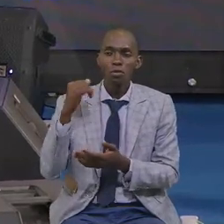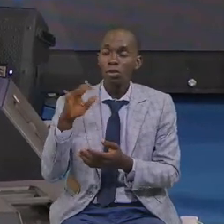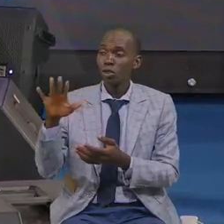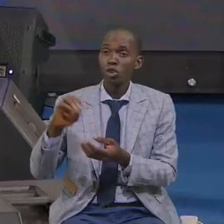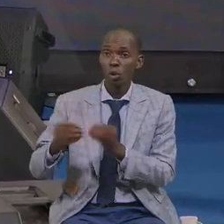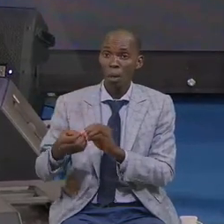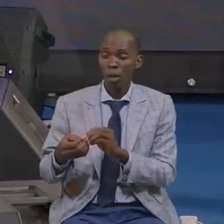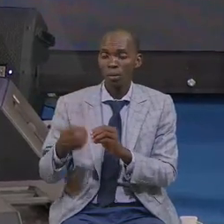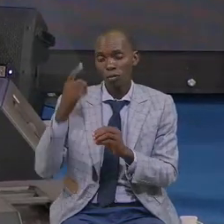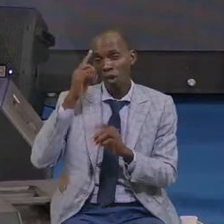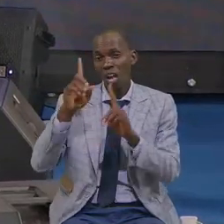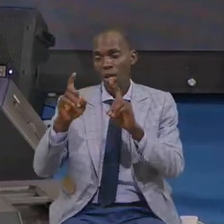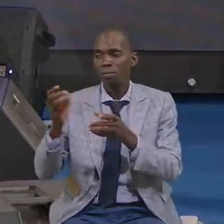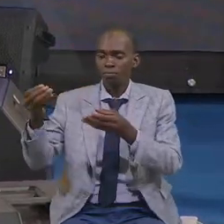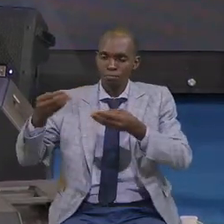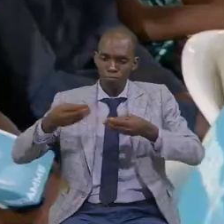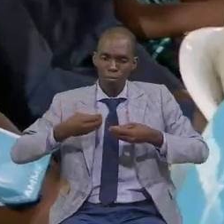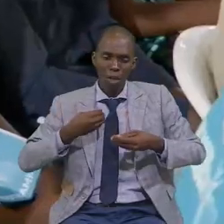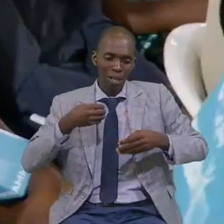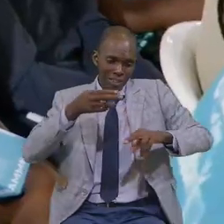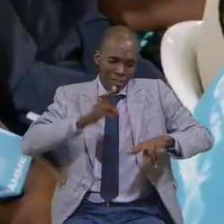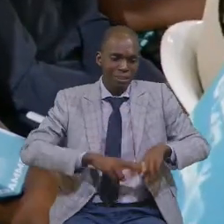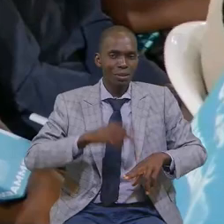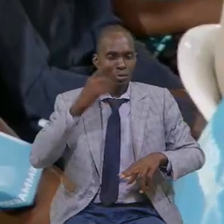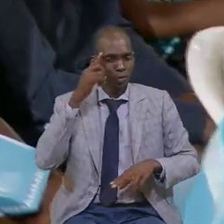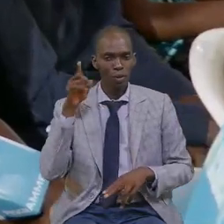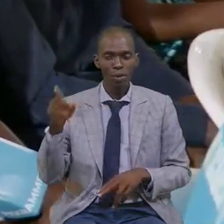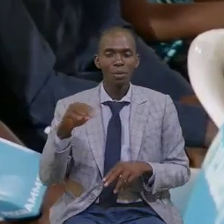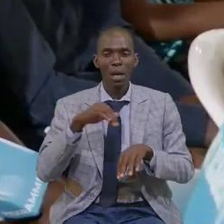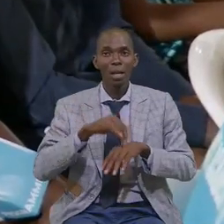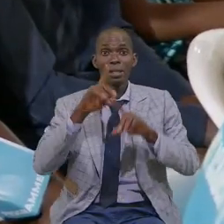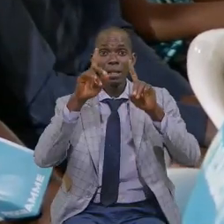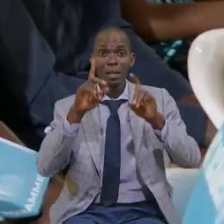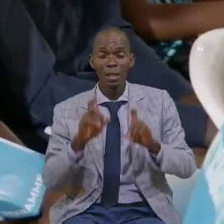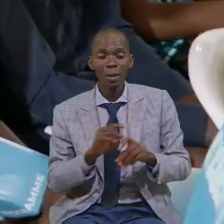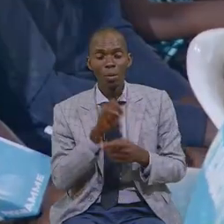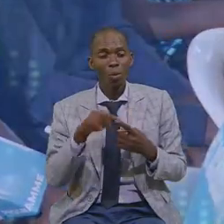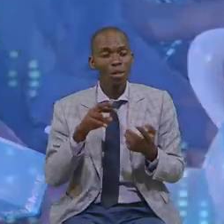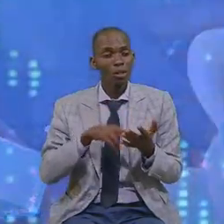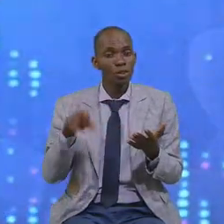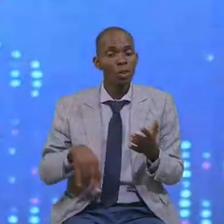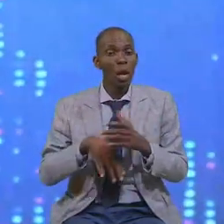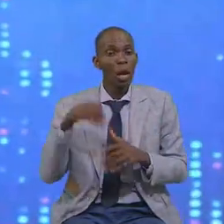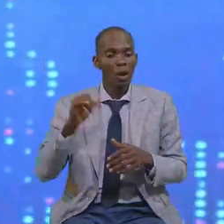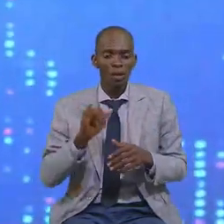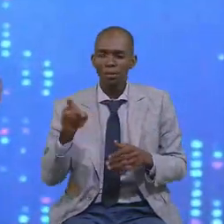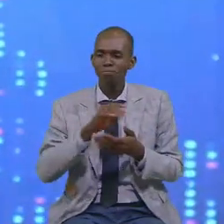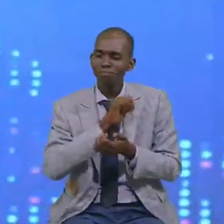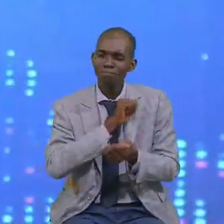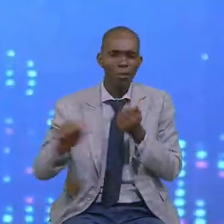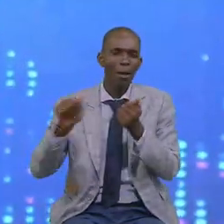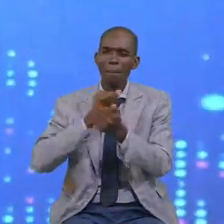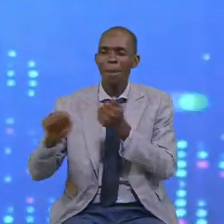to do it for him. Of course, when the result came, he cleared the paper. I wasn't born again. Another